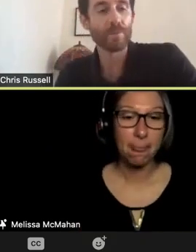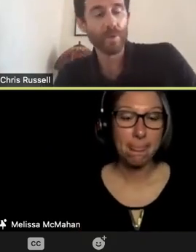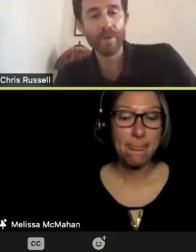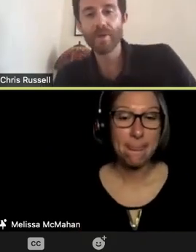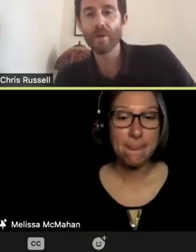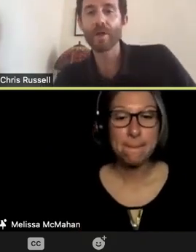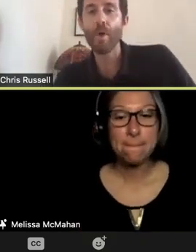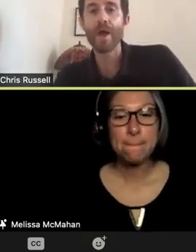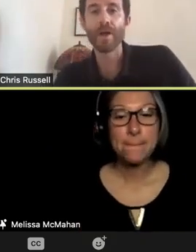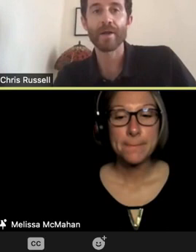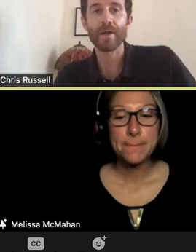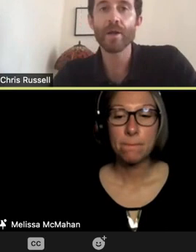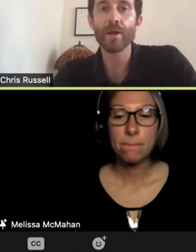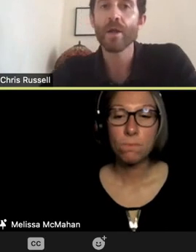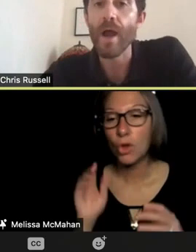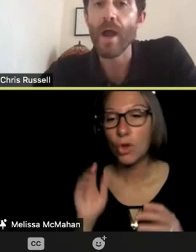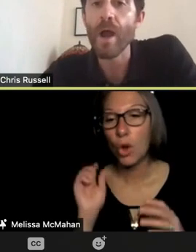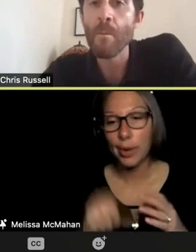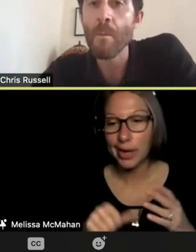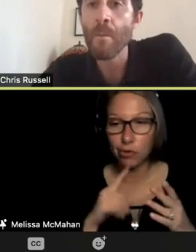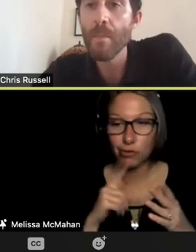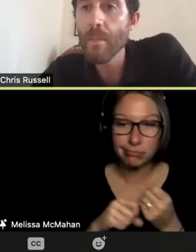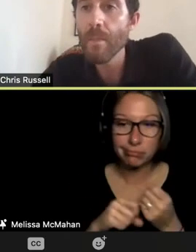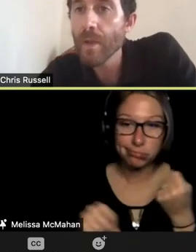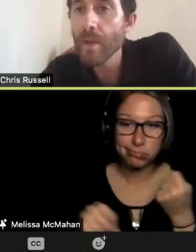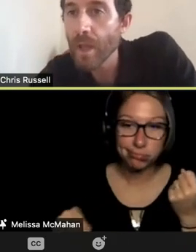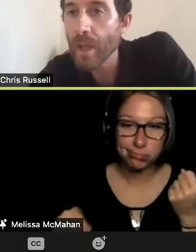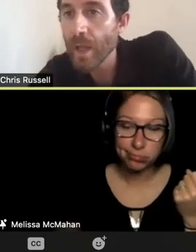All right, so we can kind of go on and on and on here.